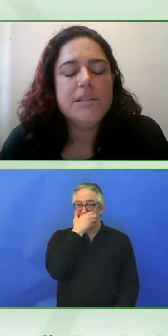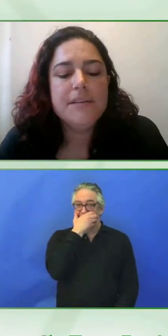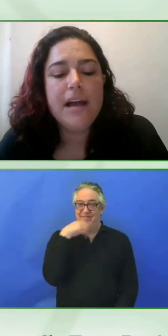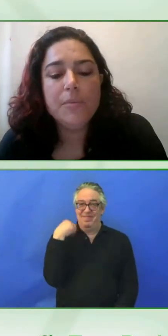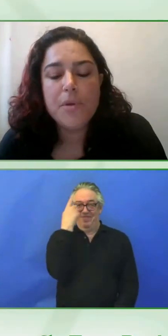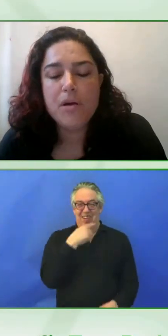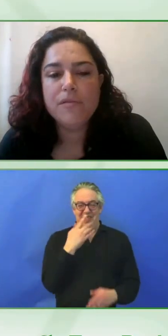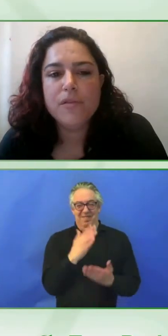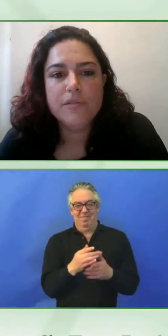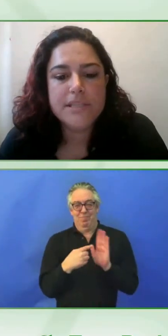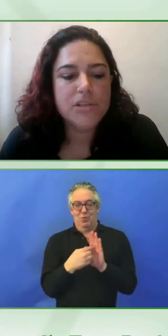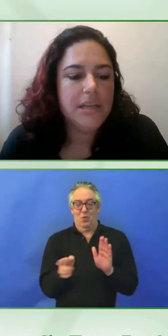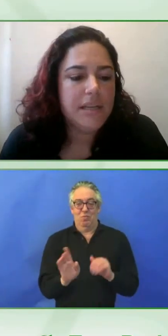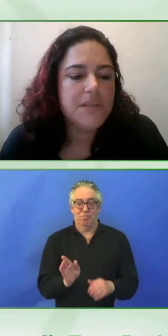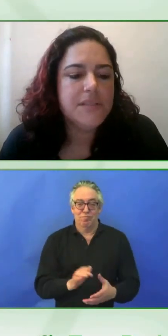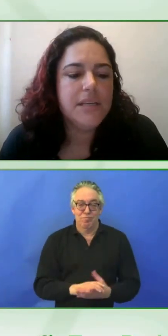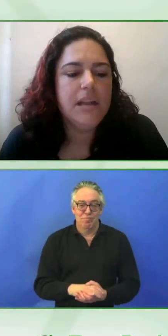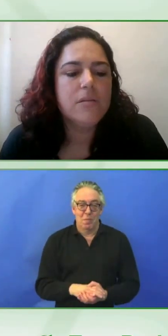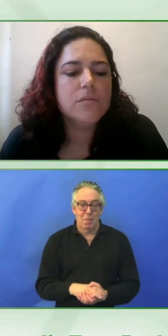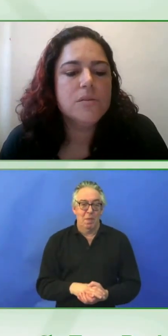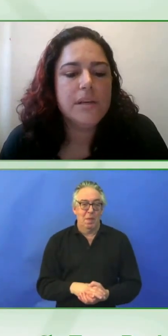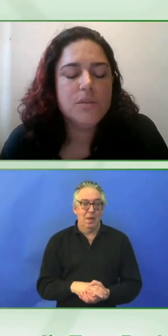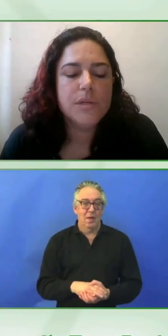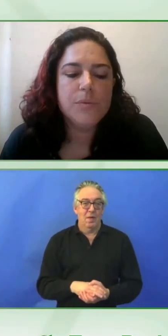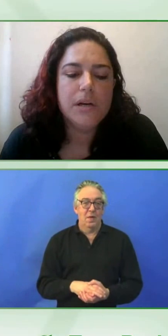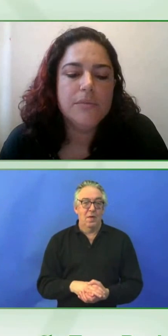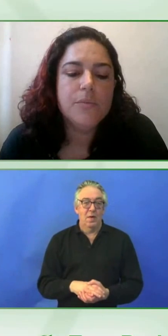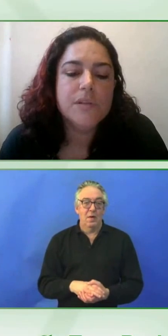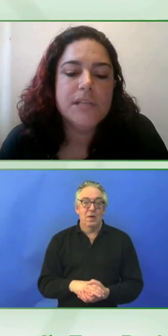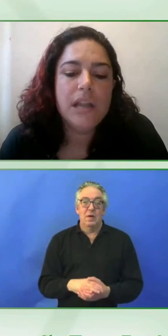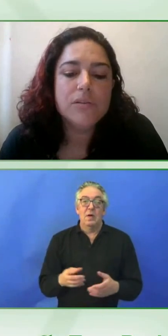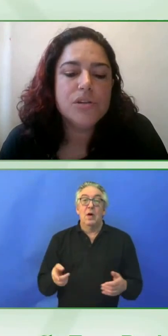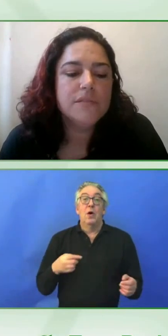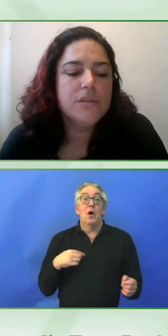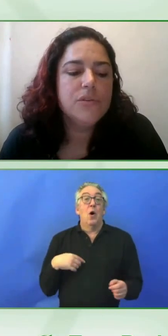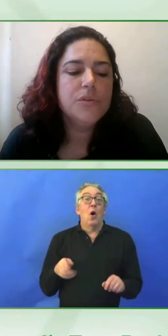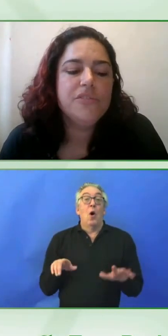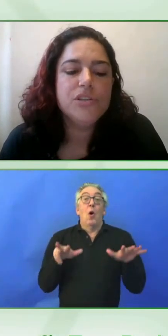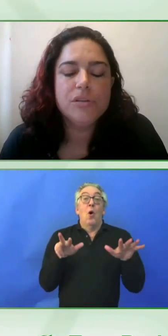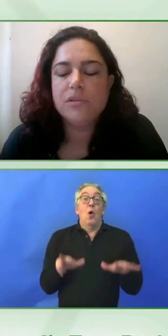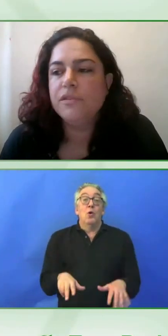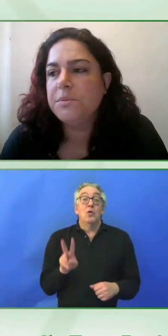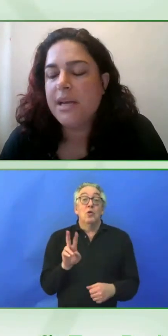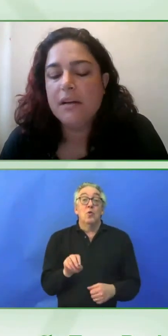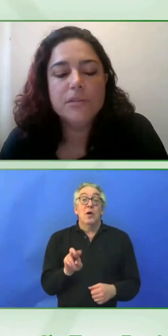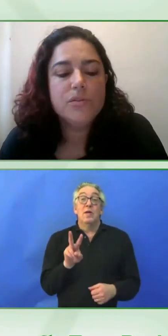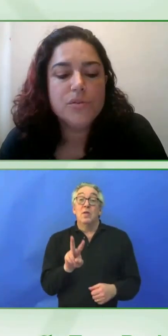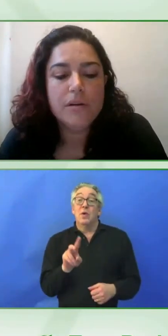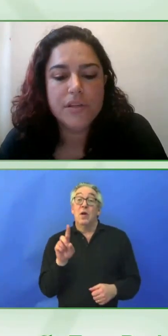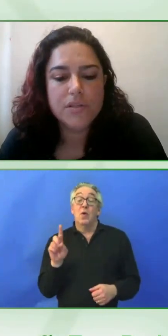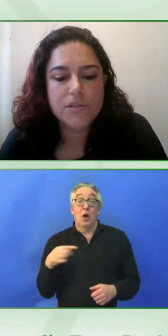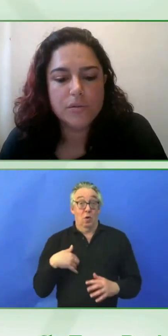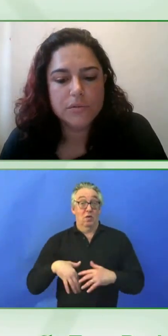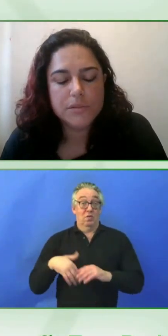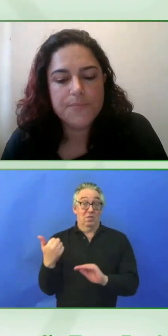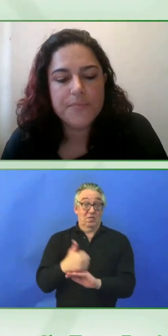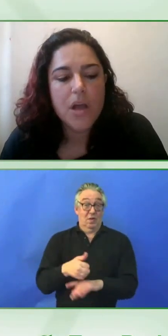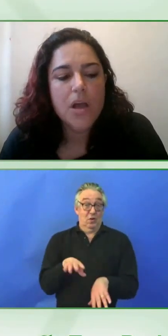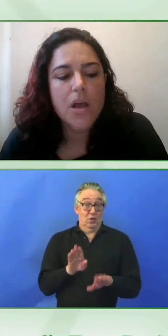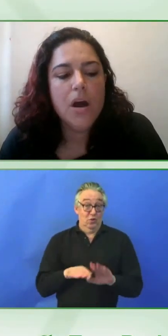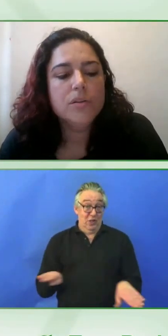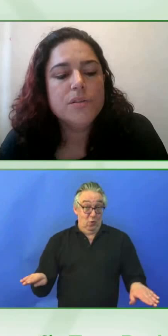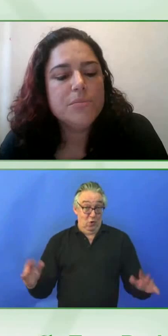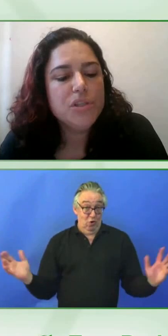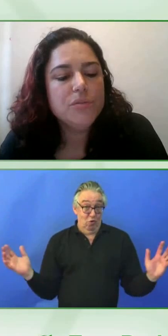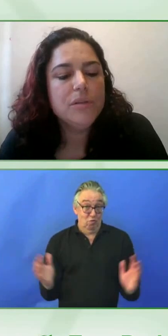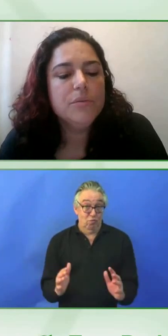important development of Conversation Libras in August 2021 was the launch of the group for children from 7 to 12 years old.